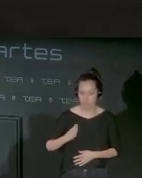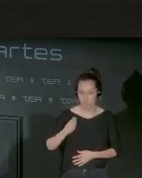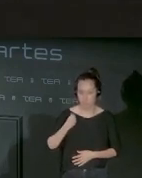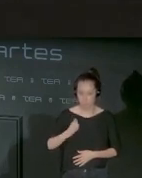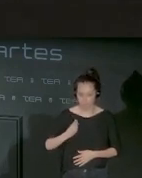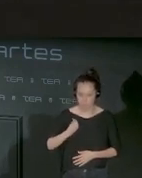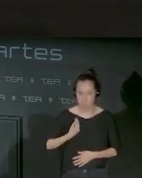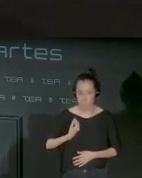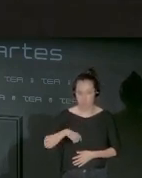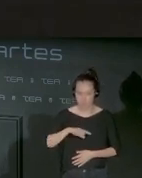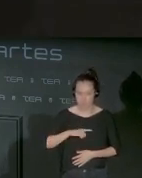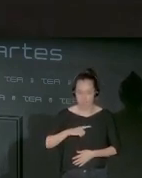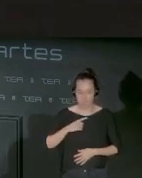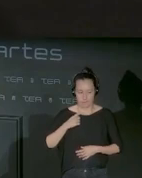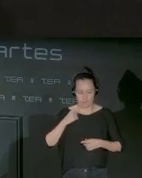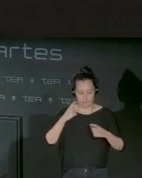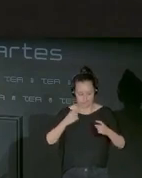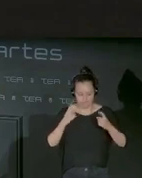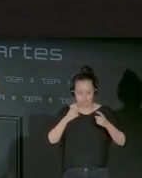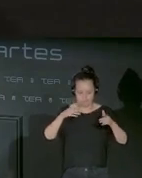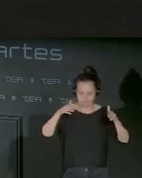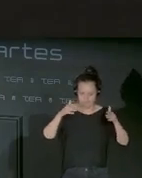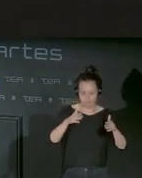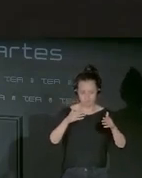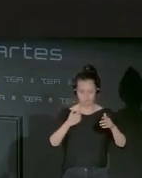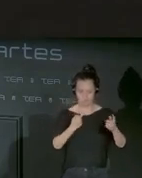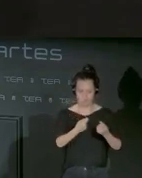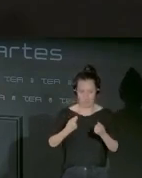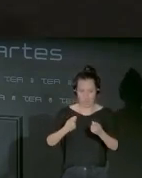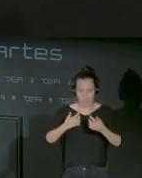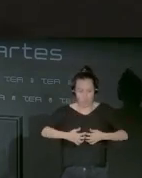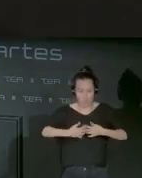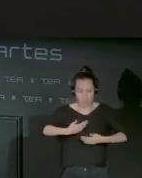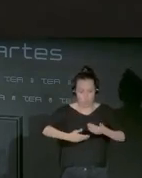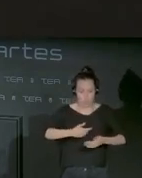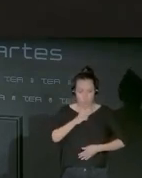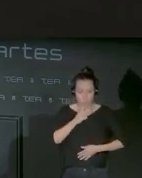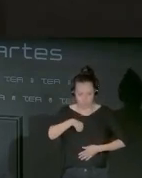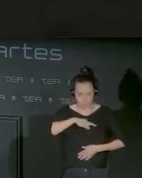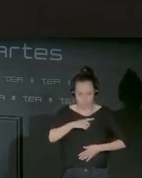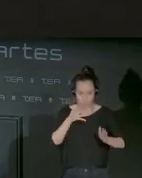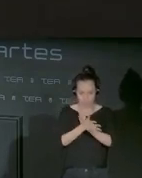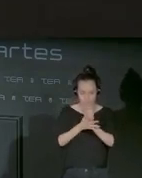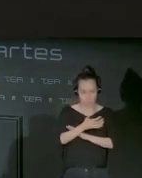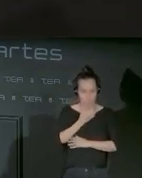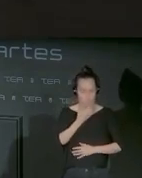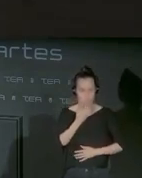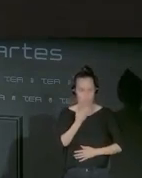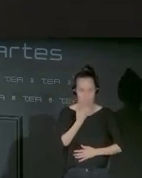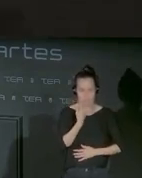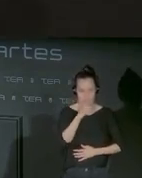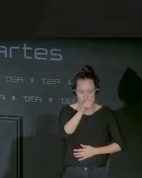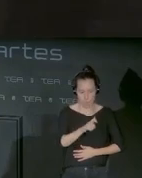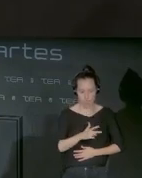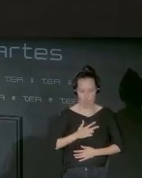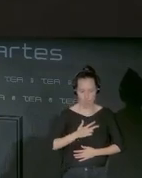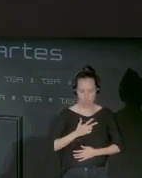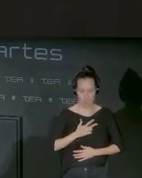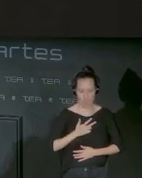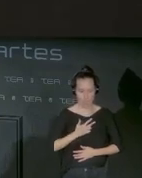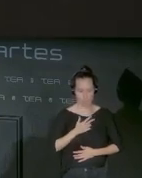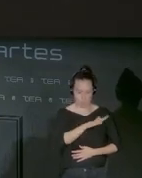to other people. Like if they need a lawyer, we look for a lawyer. If they need a developer that has worked with the